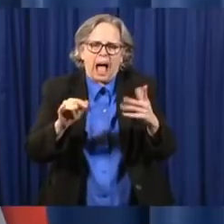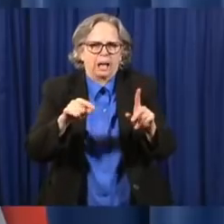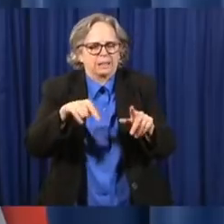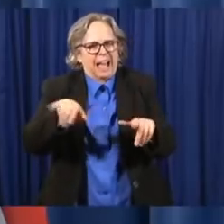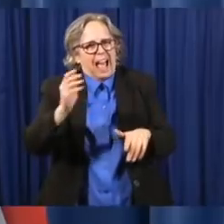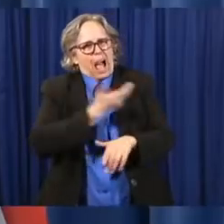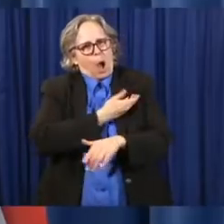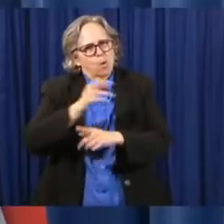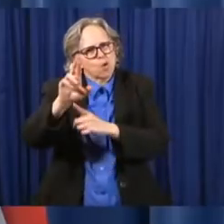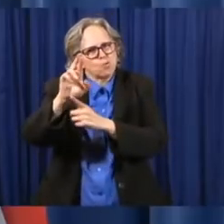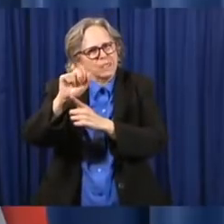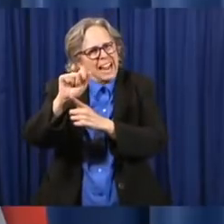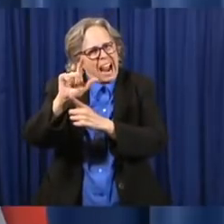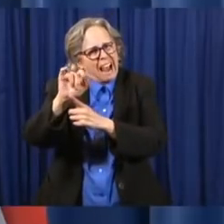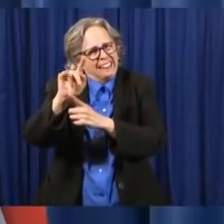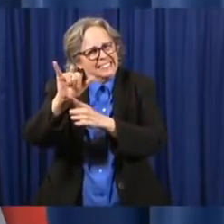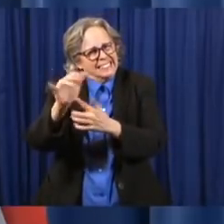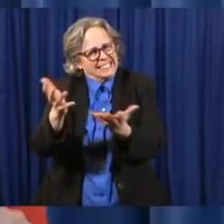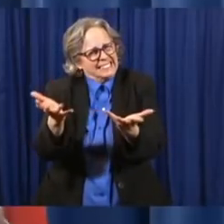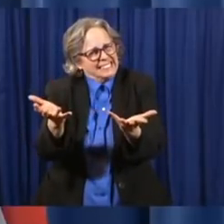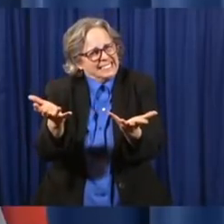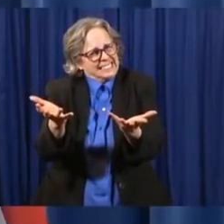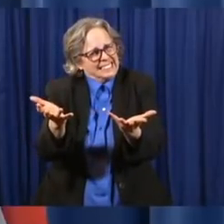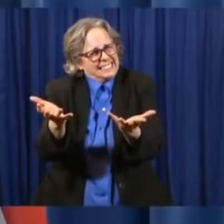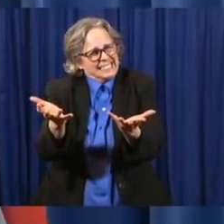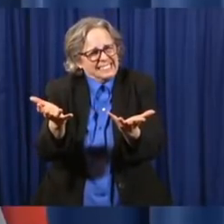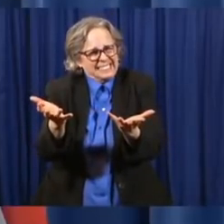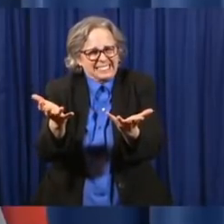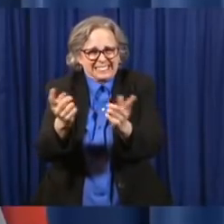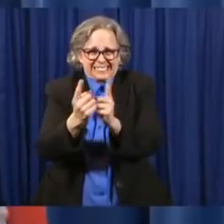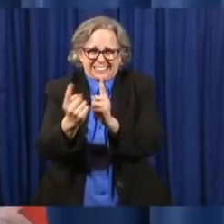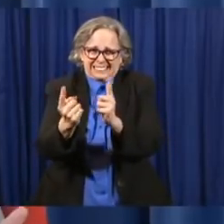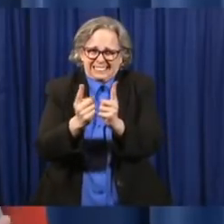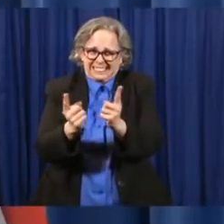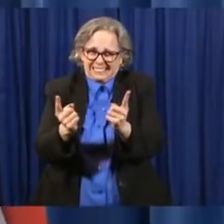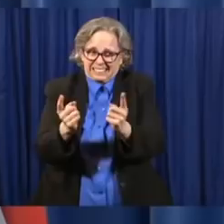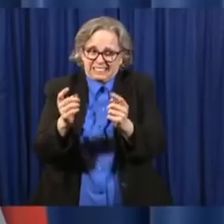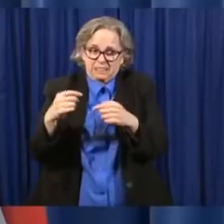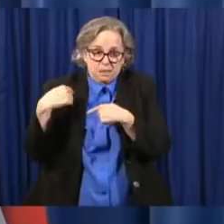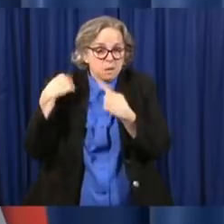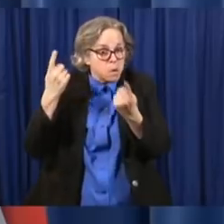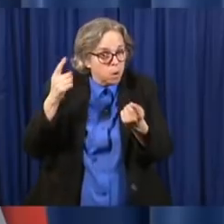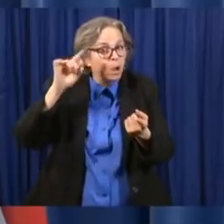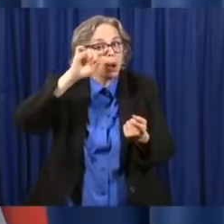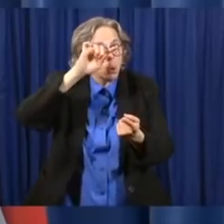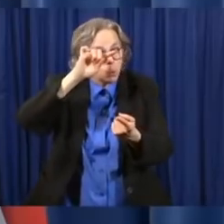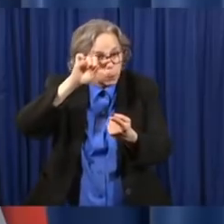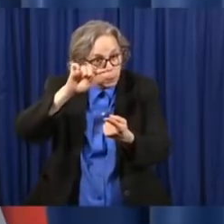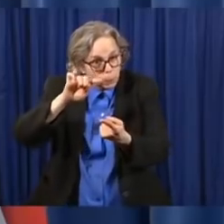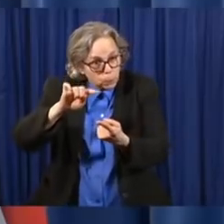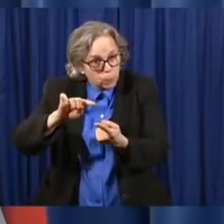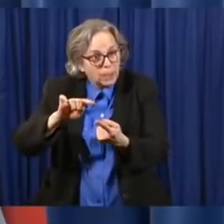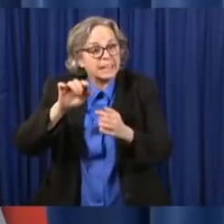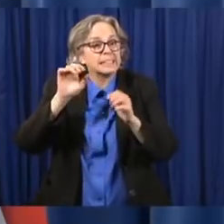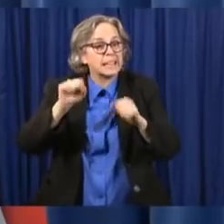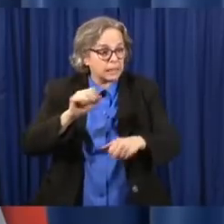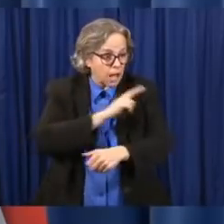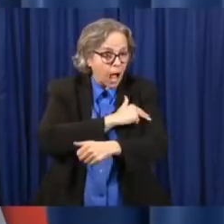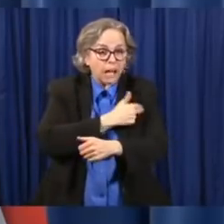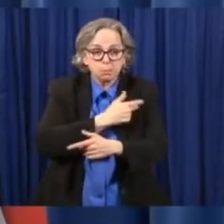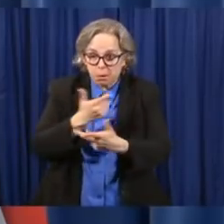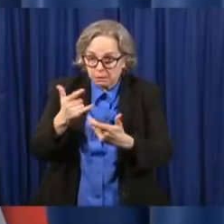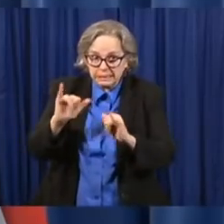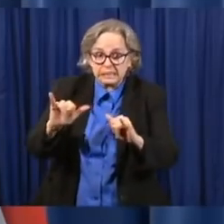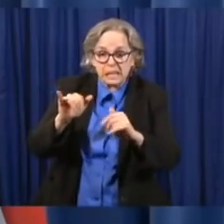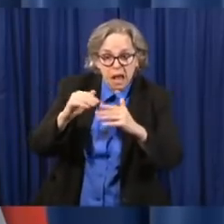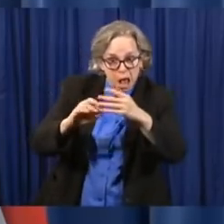changed. The reality is that we have kept the curve down so our hospitals are not overrun, but we still have the virus out